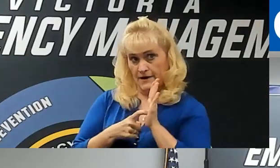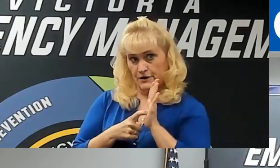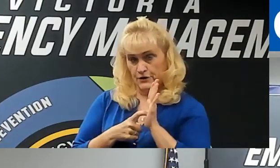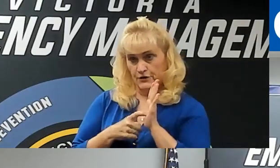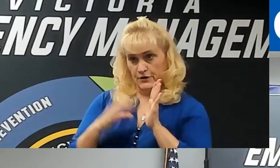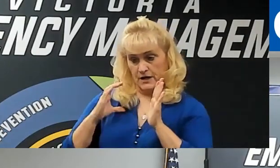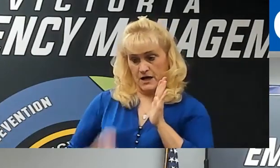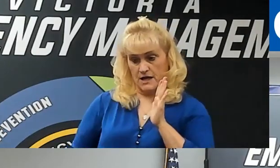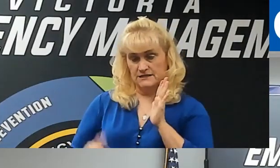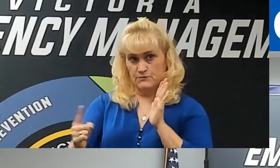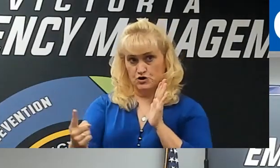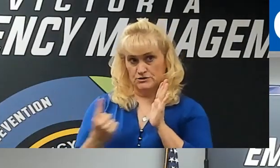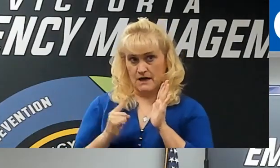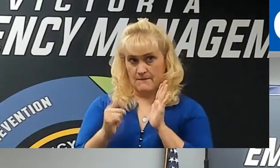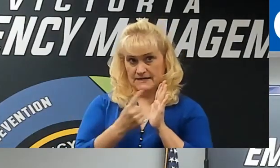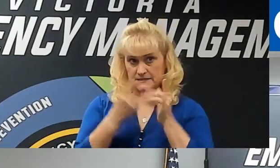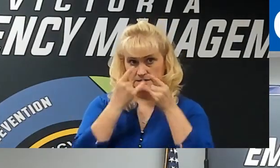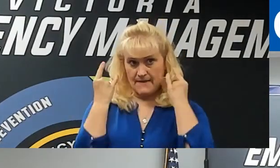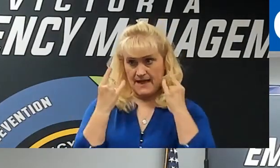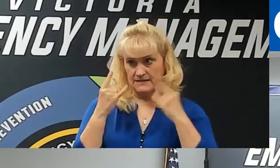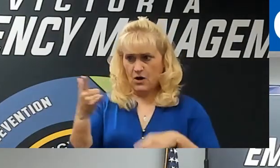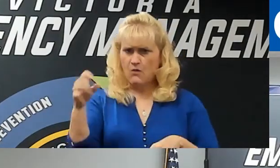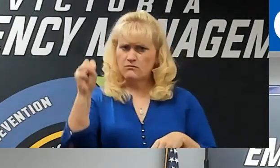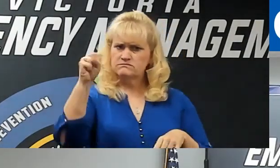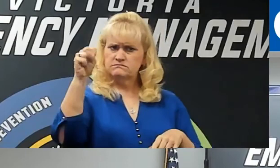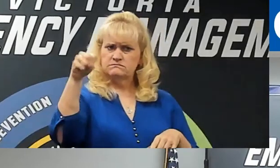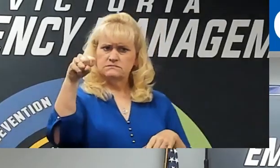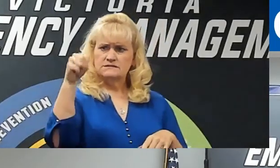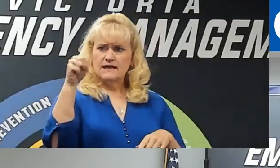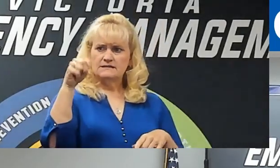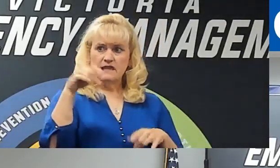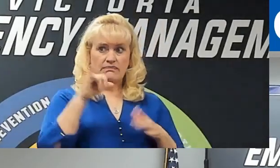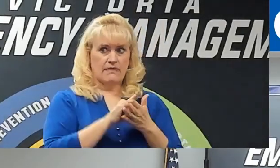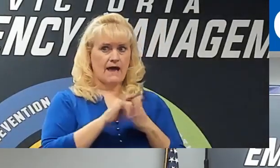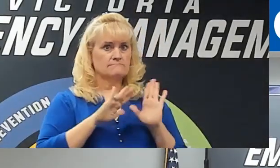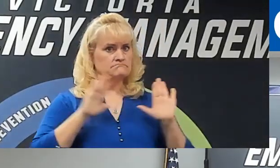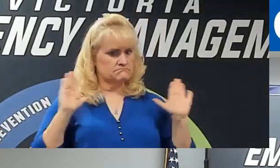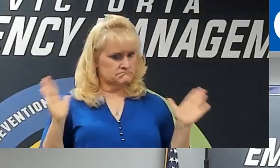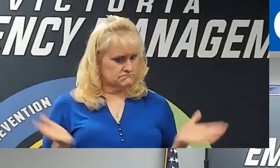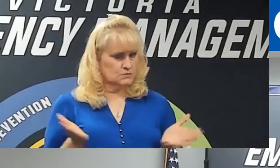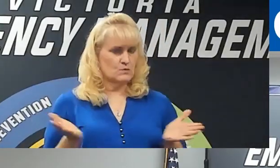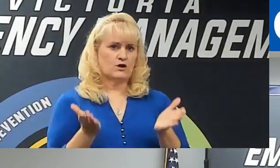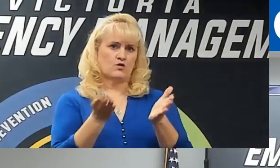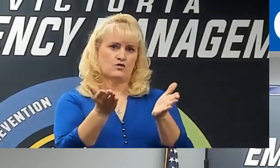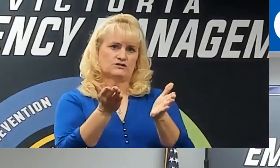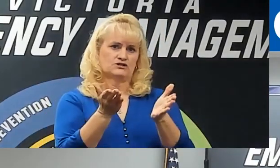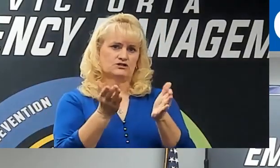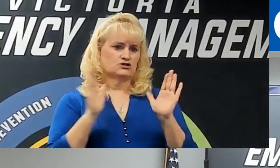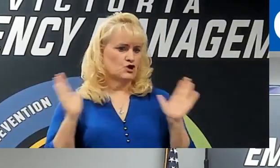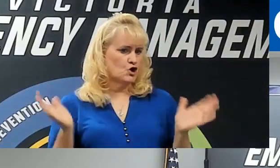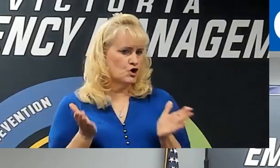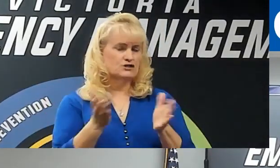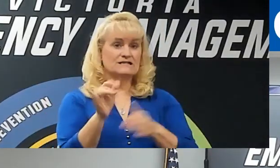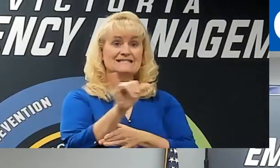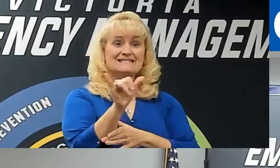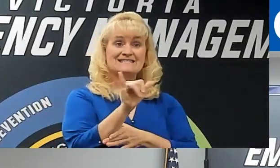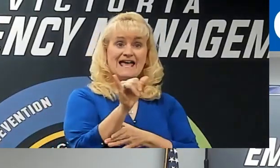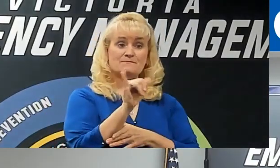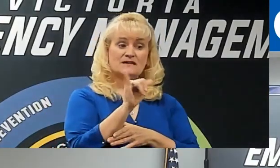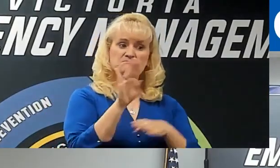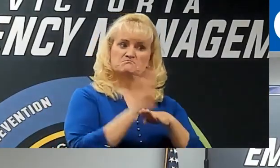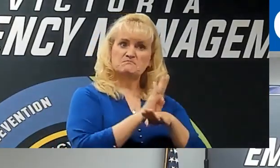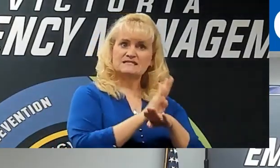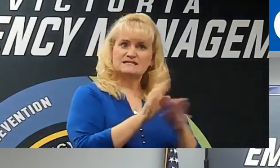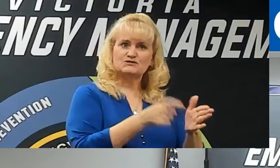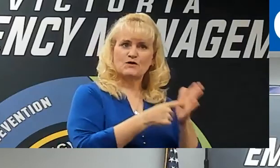be wearing masks? That's Absolutely. Right. Absolutely, and that's encouraged. In the same way, no shoes, no shirt, no service, you can